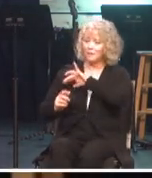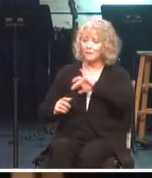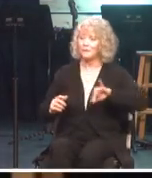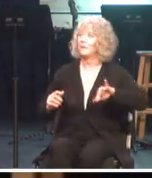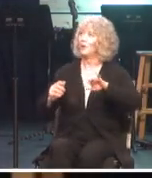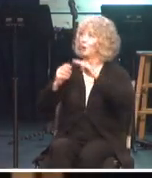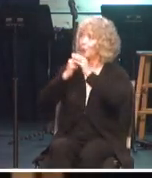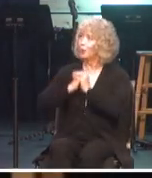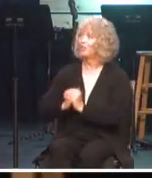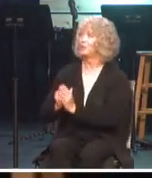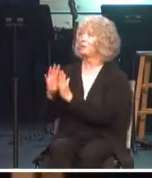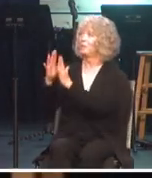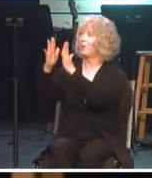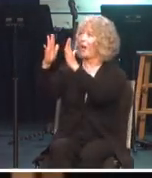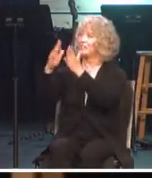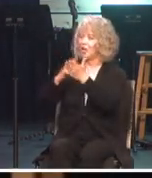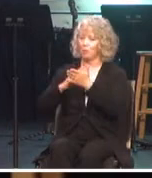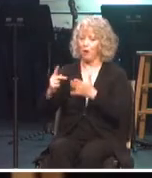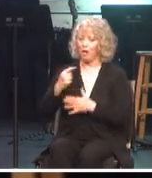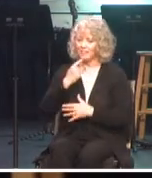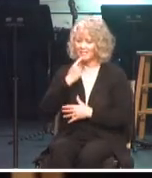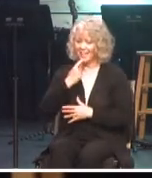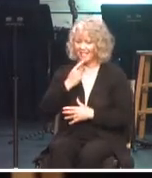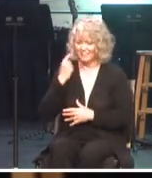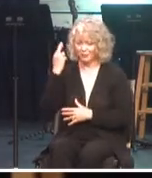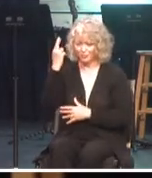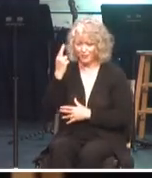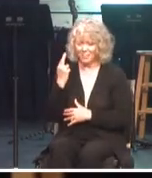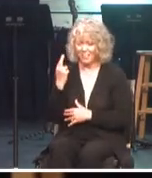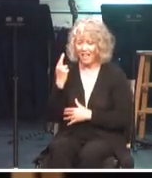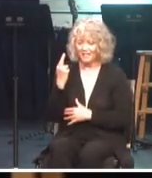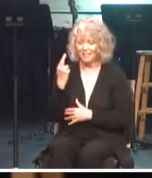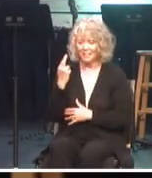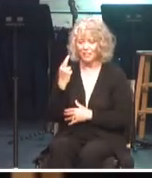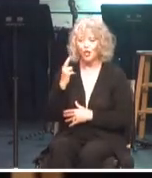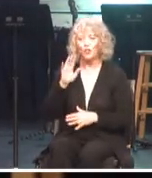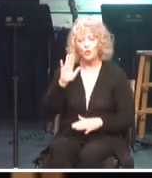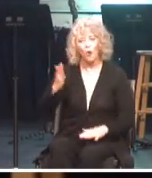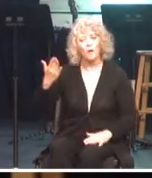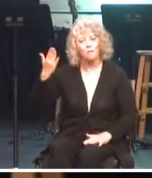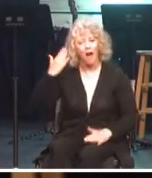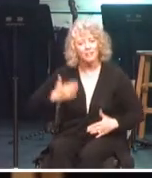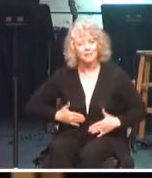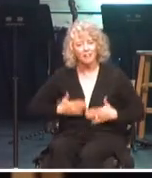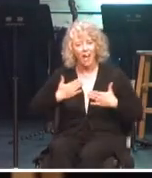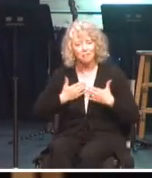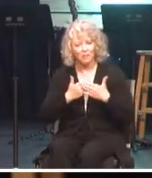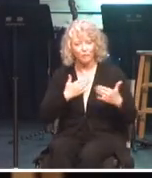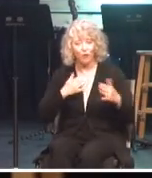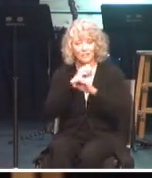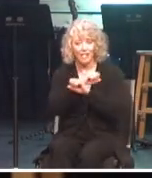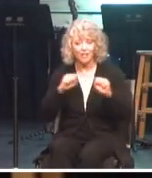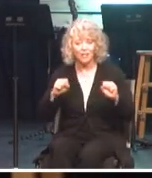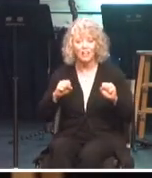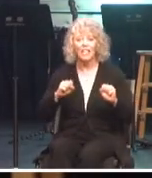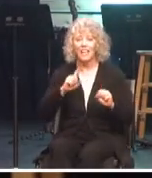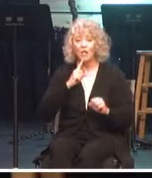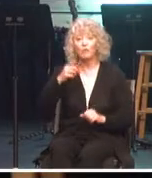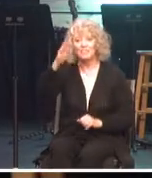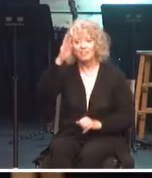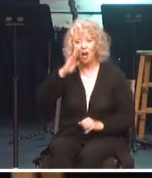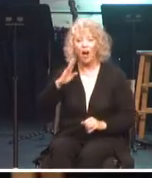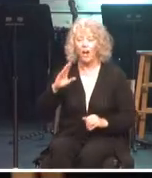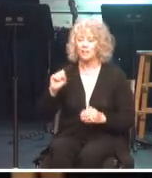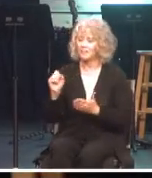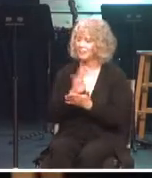Ephesians 2, Paul's logic is this: remembering your former condition and God's sovereign and completely